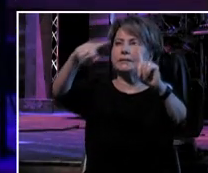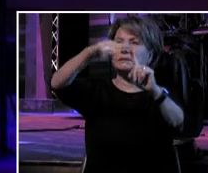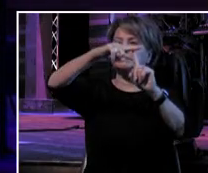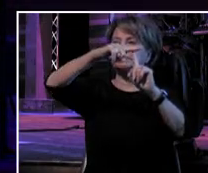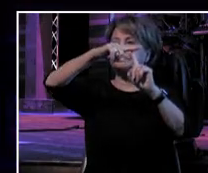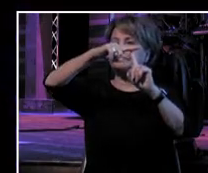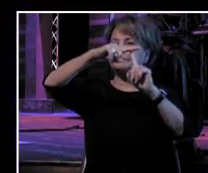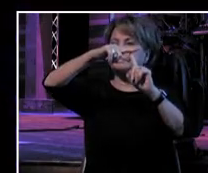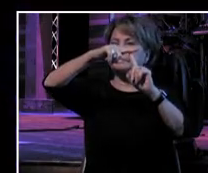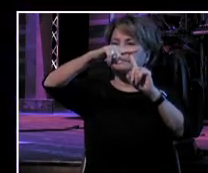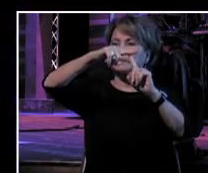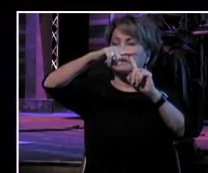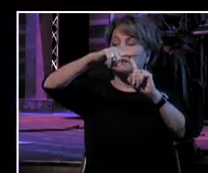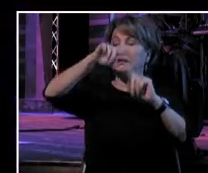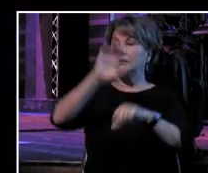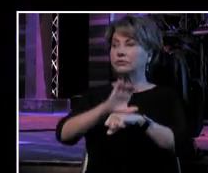church,